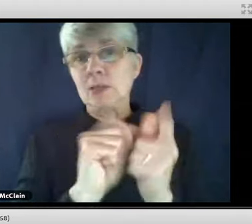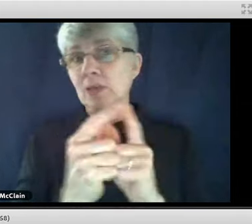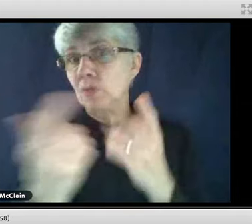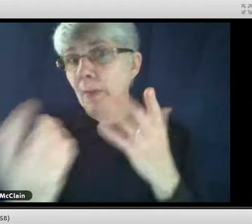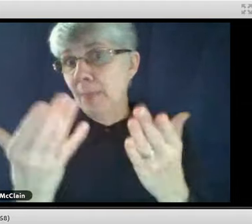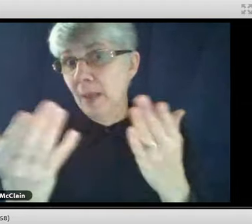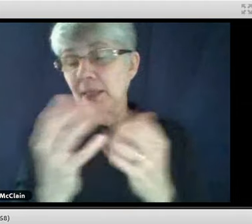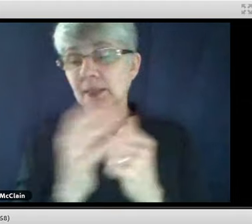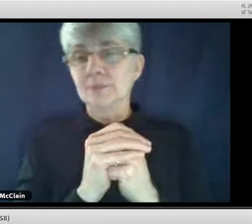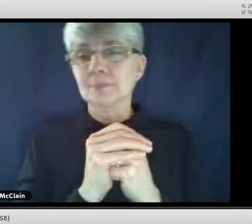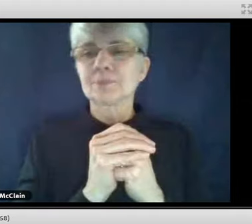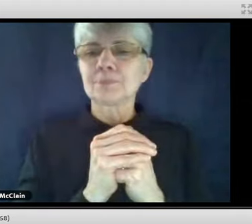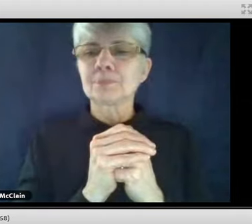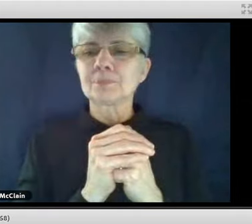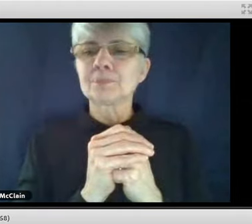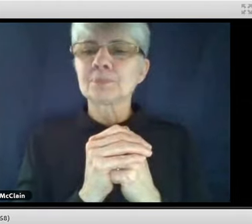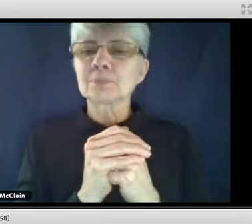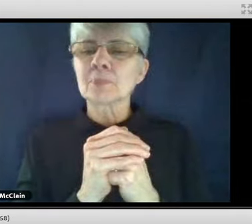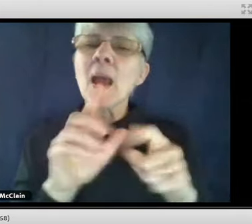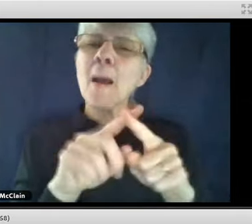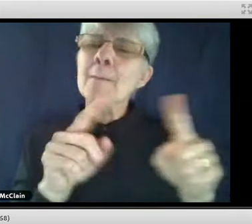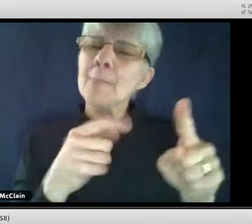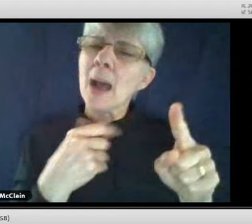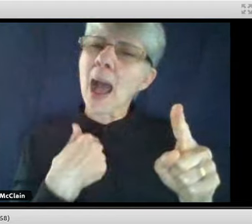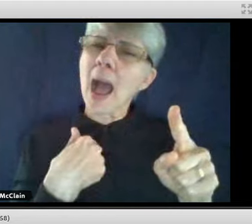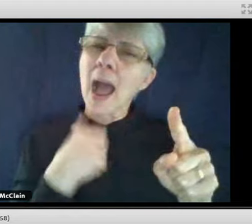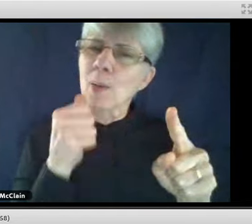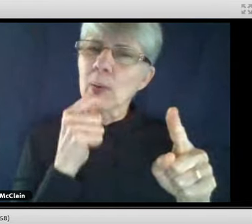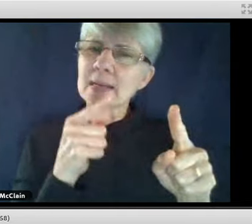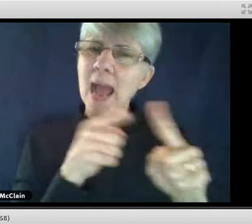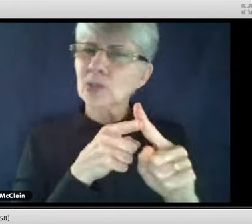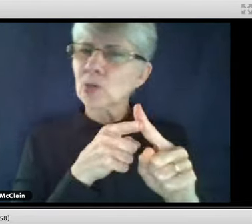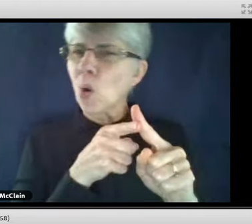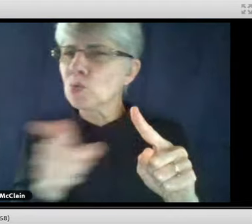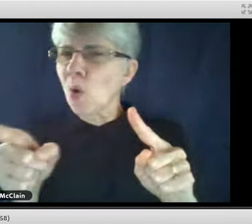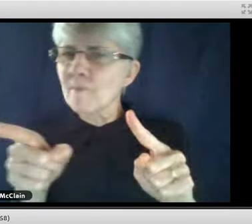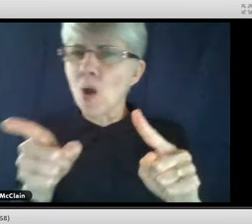to think of it that way. But I would not go so far.